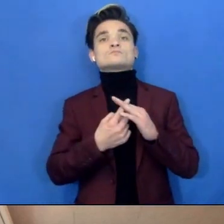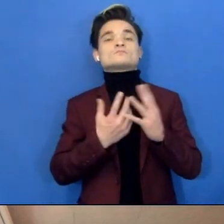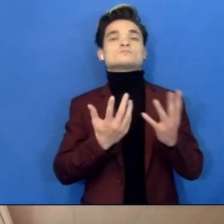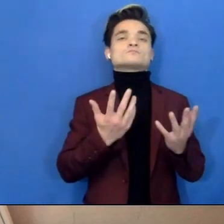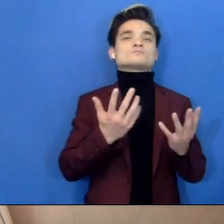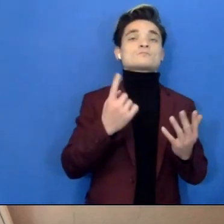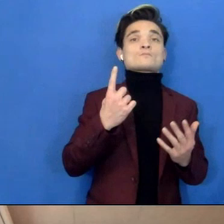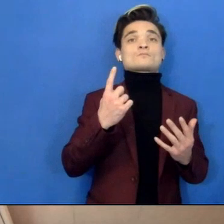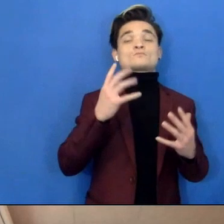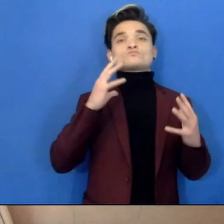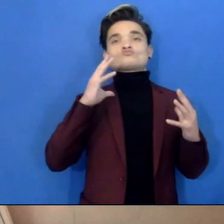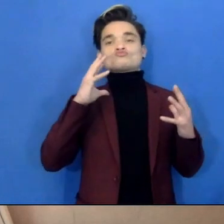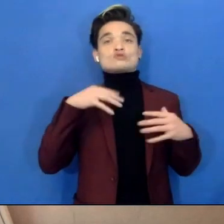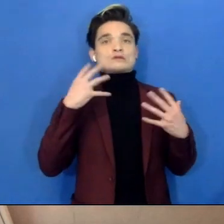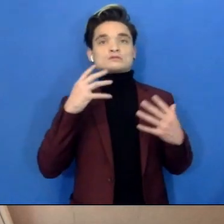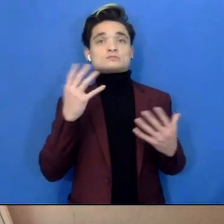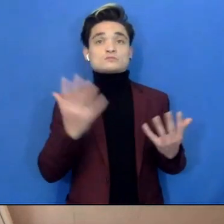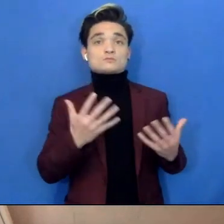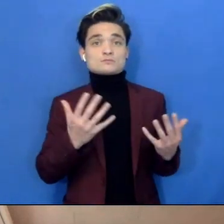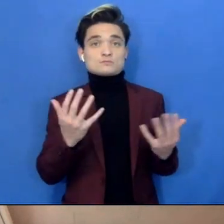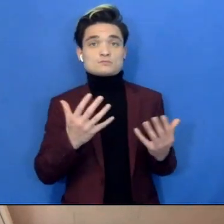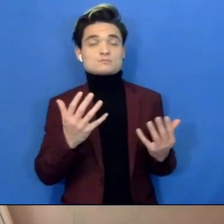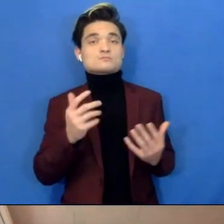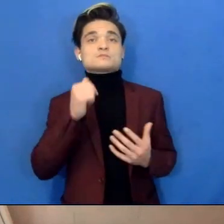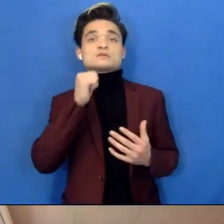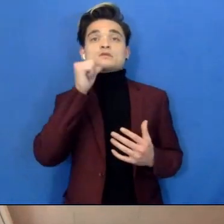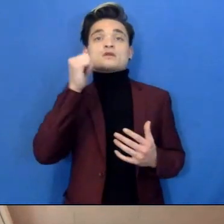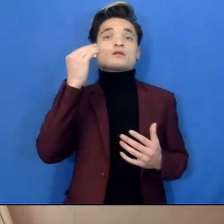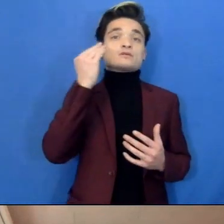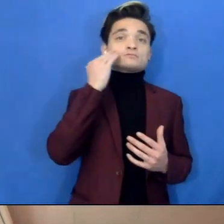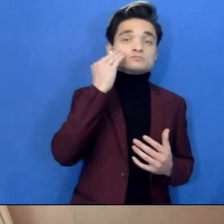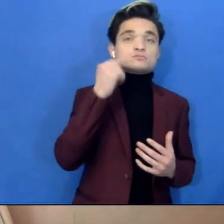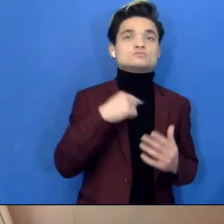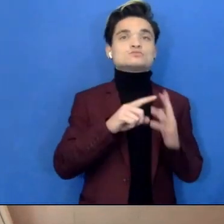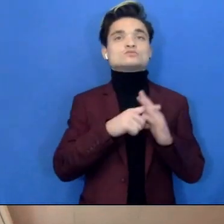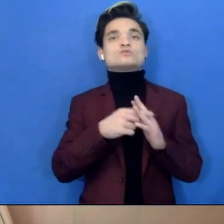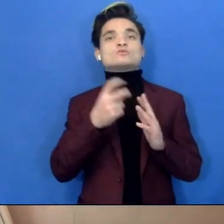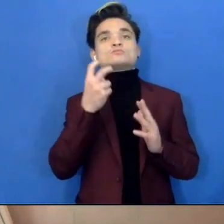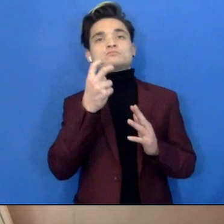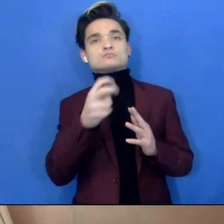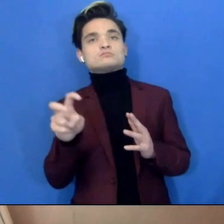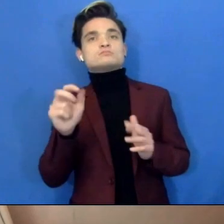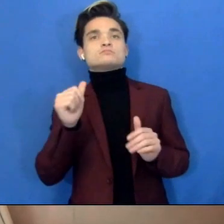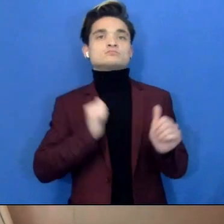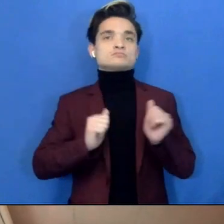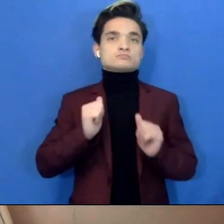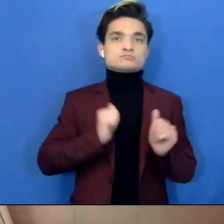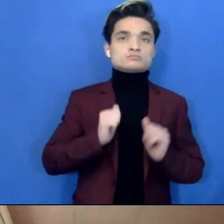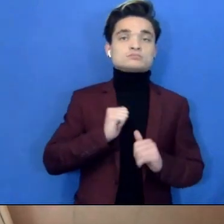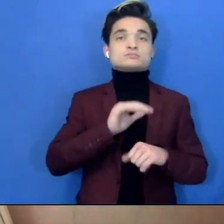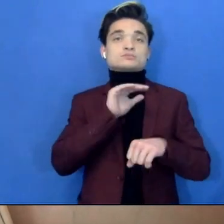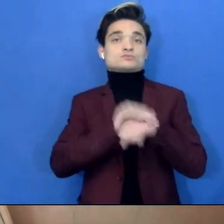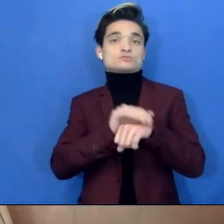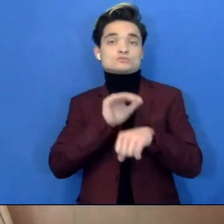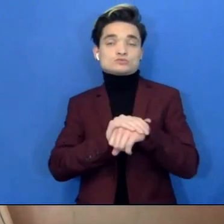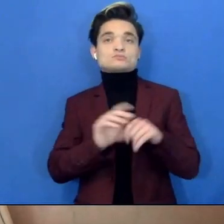really aware. I started traveling and performing in English at the beginning, and I found that